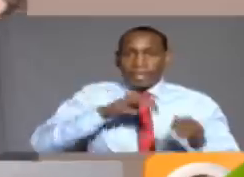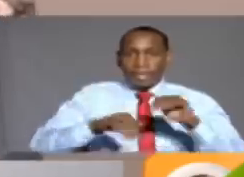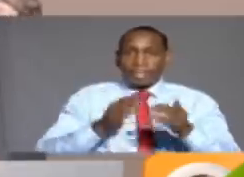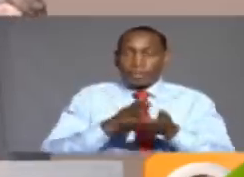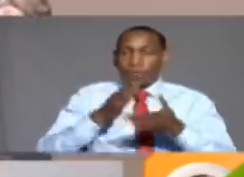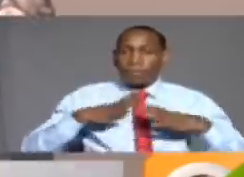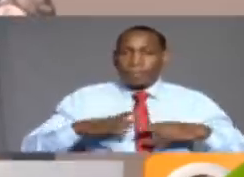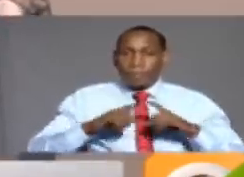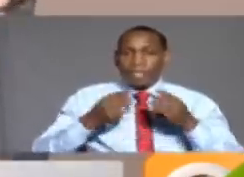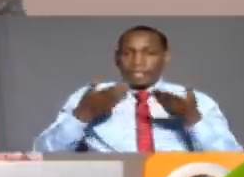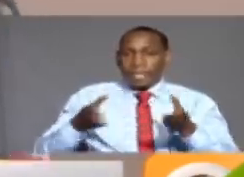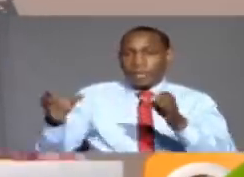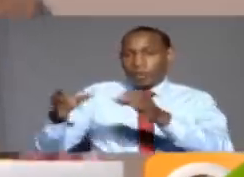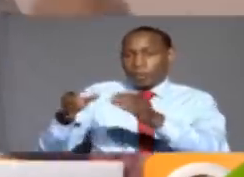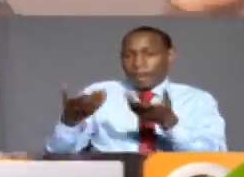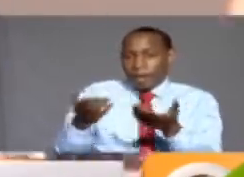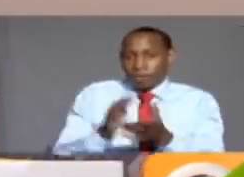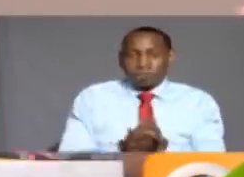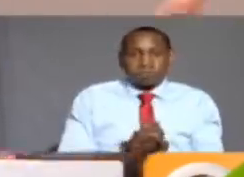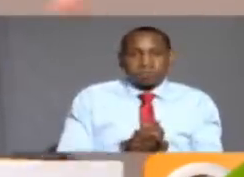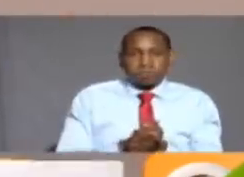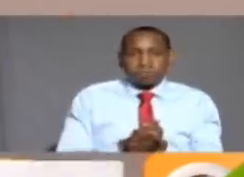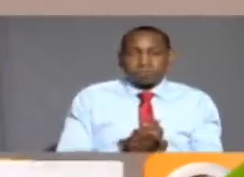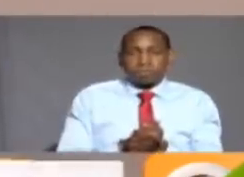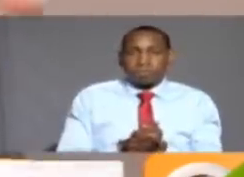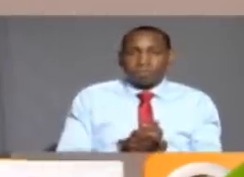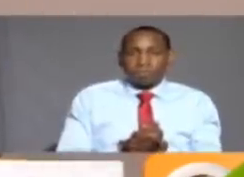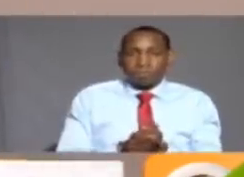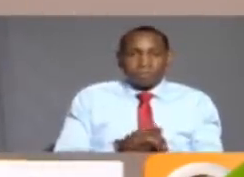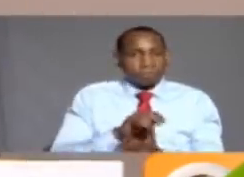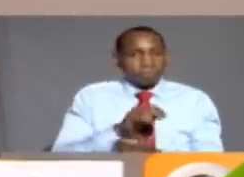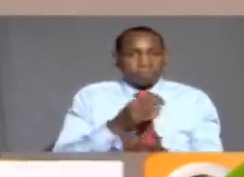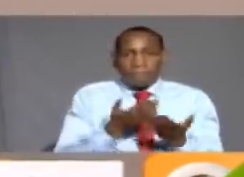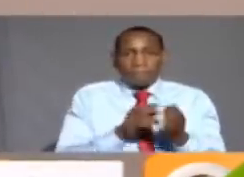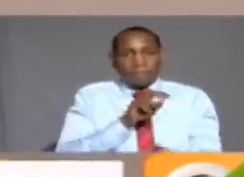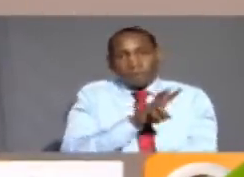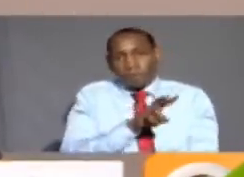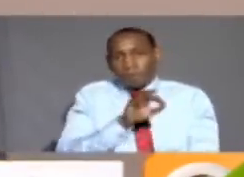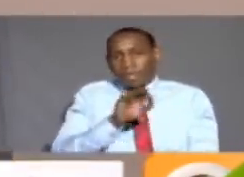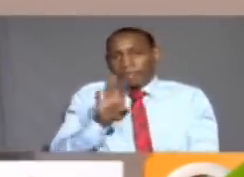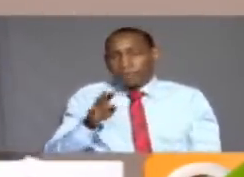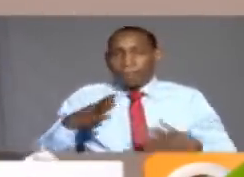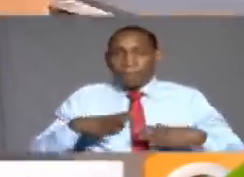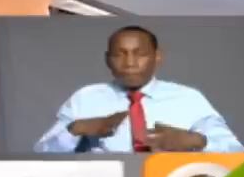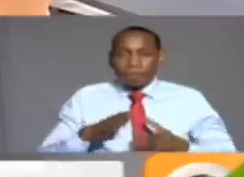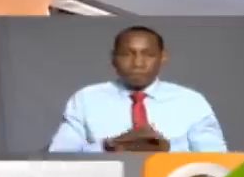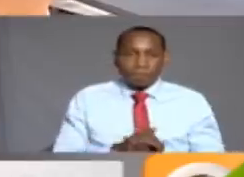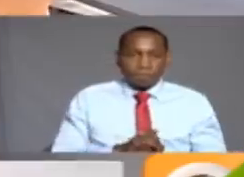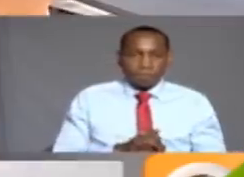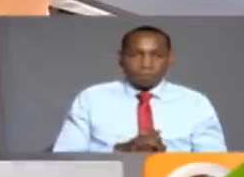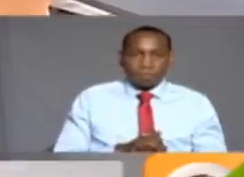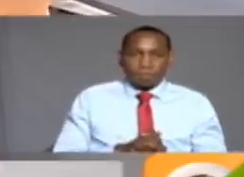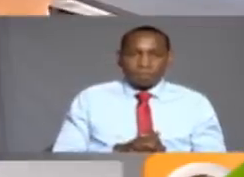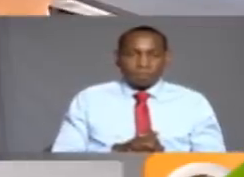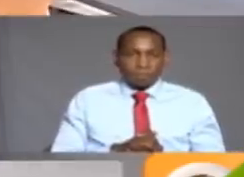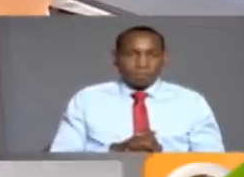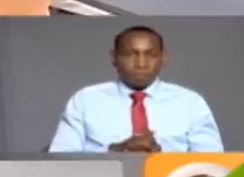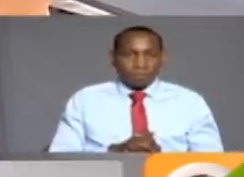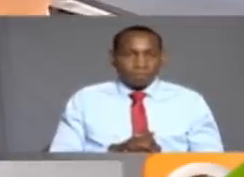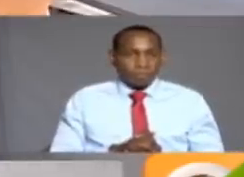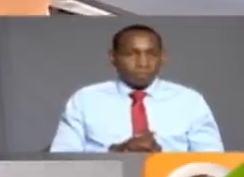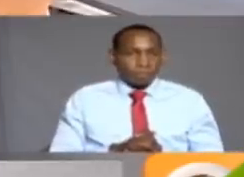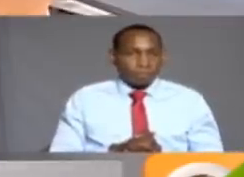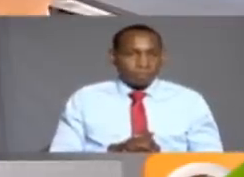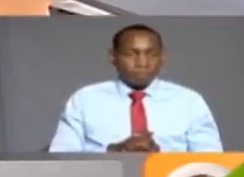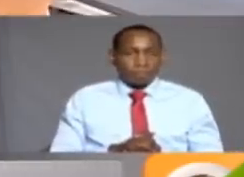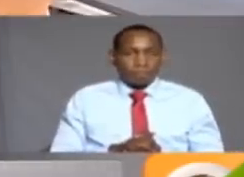now, the party is now only this, you know, it's 2, 3, 4 people. They want you out. Yeah. Honorable Guzenian, they want you